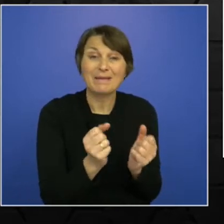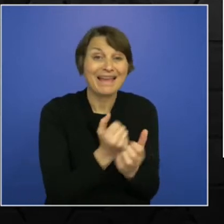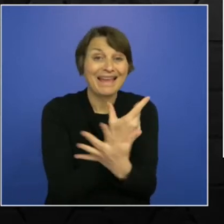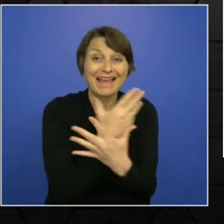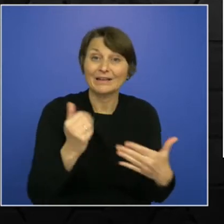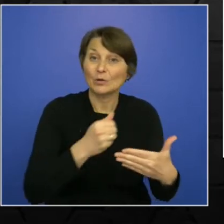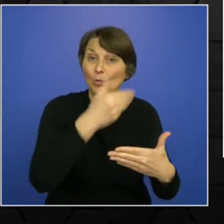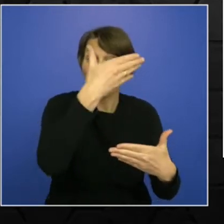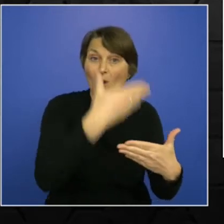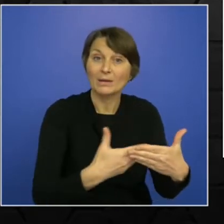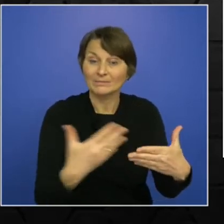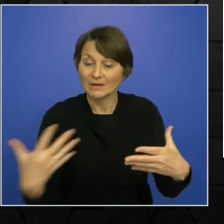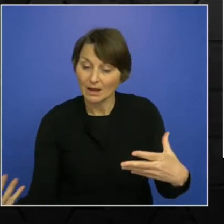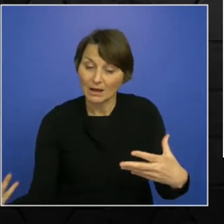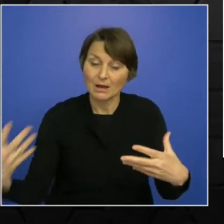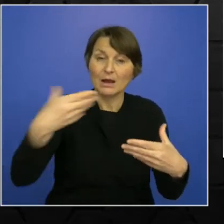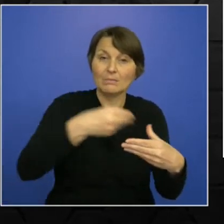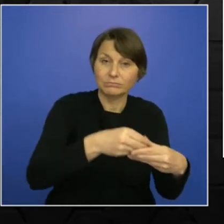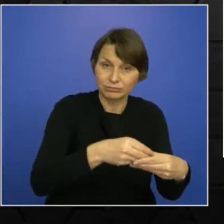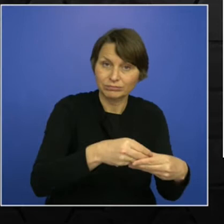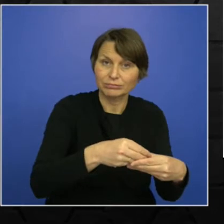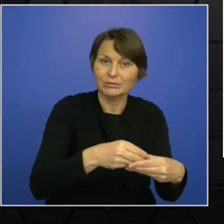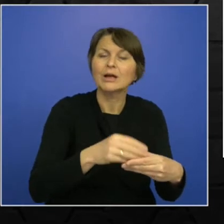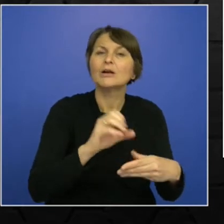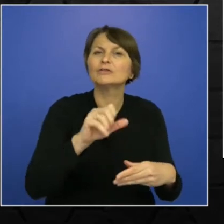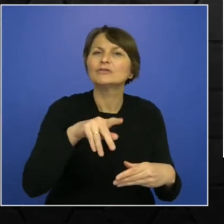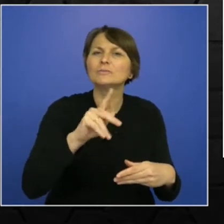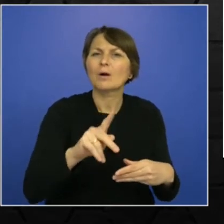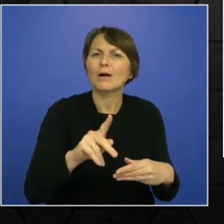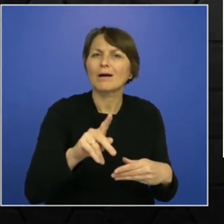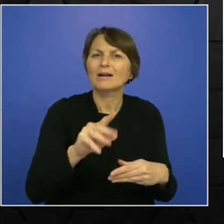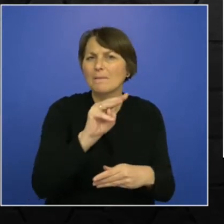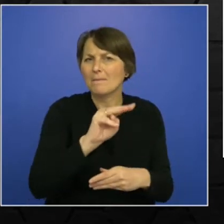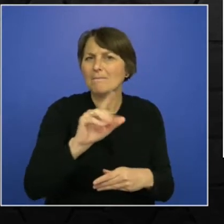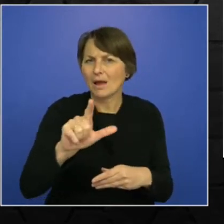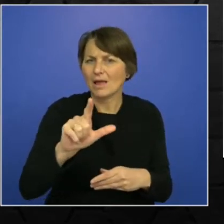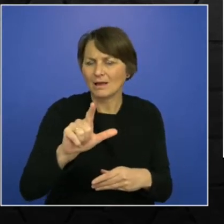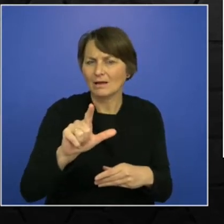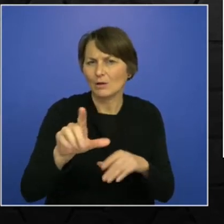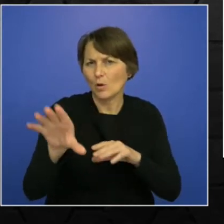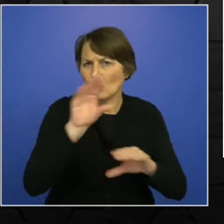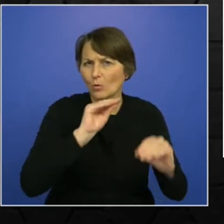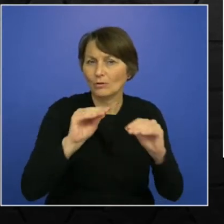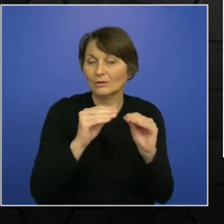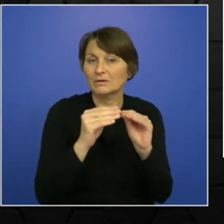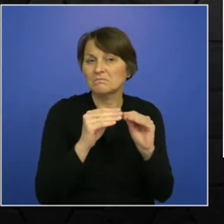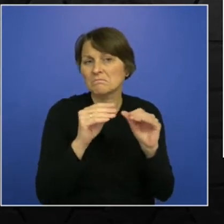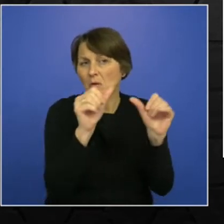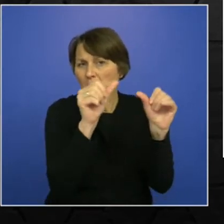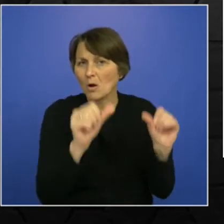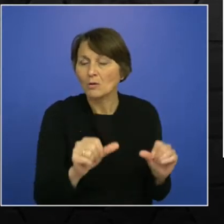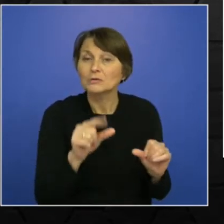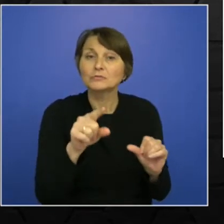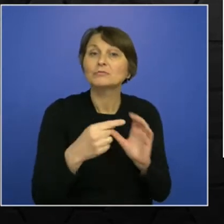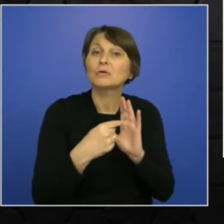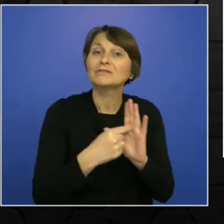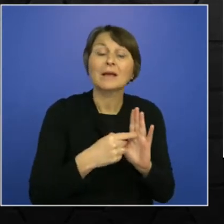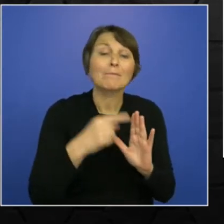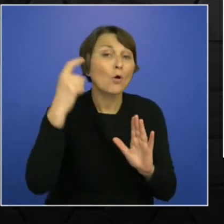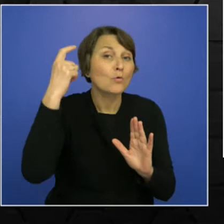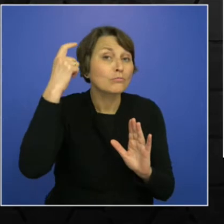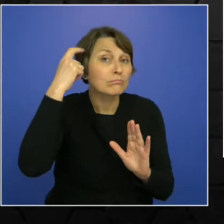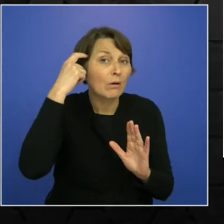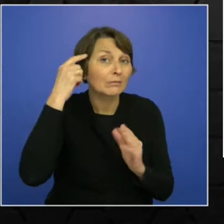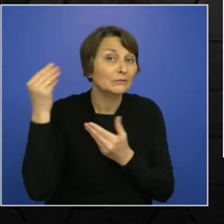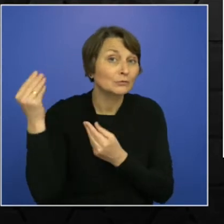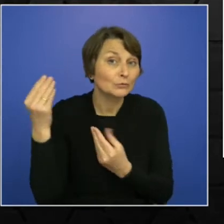their Spark machine learning models. Okay, so the web service which I'm talking about could be your cognitive services which you have created, or it could